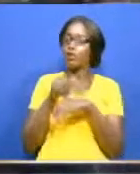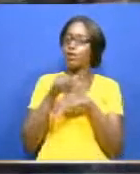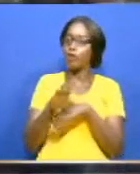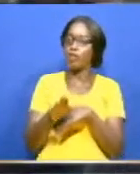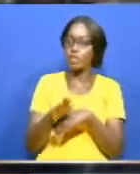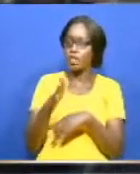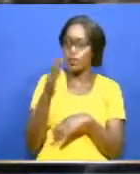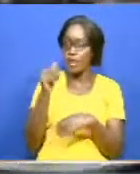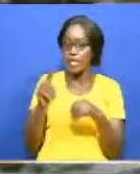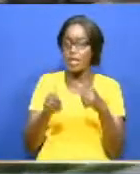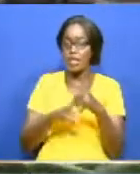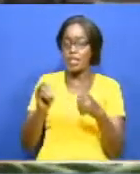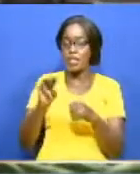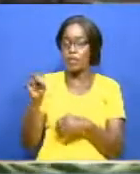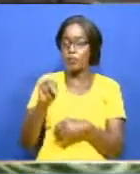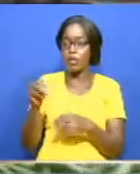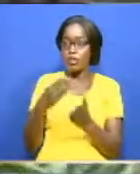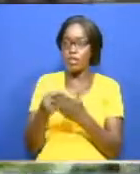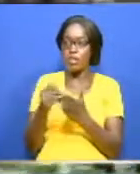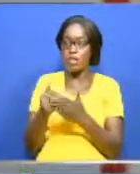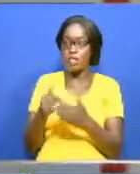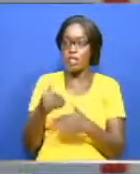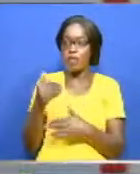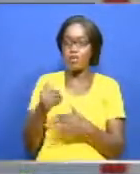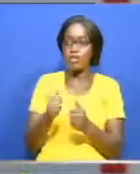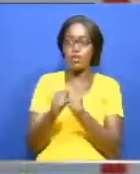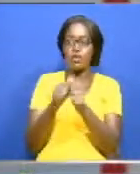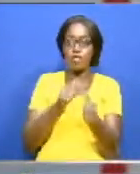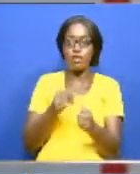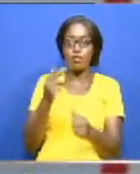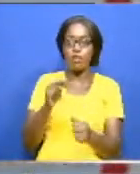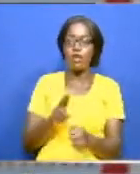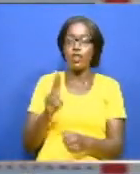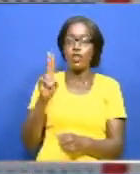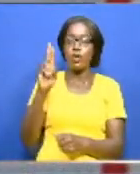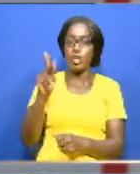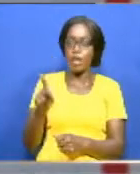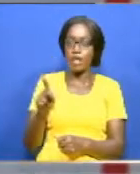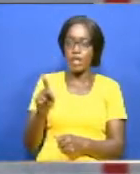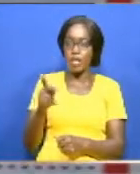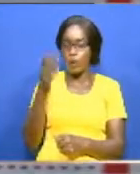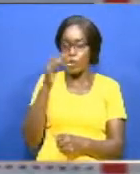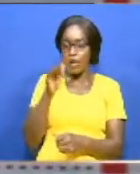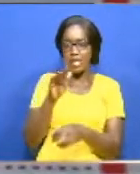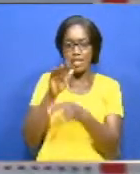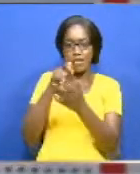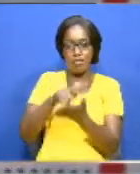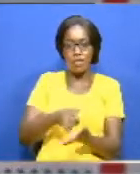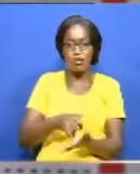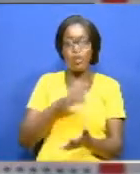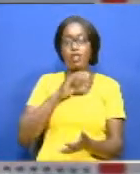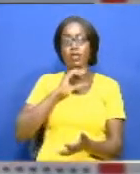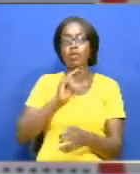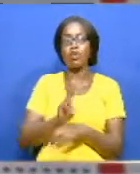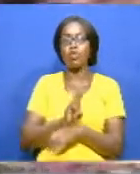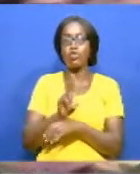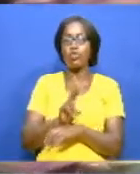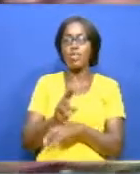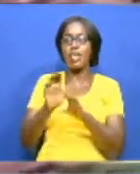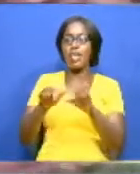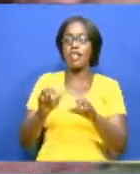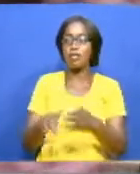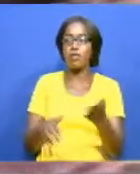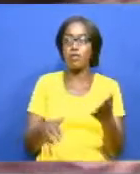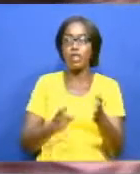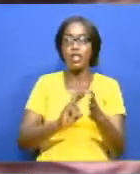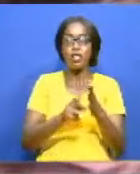of 60 million shillings after their produce was rejected by the United Kingdom due to contamination from chemicals used in the farms. The contract